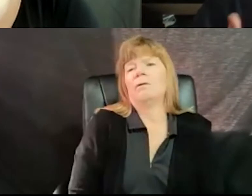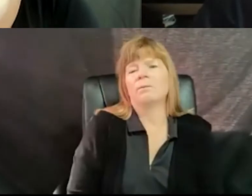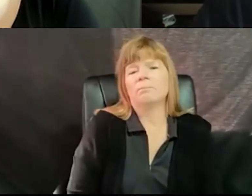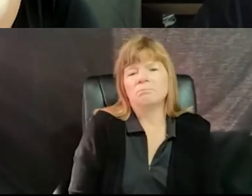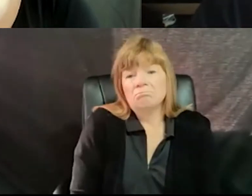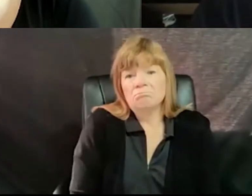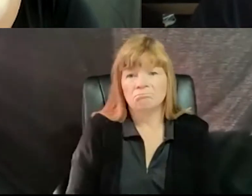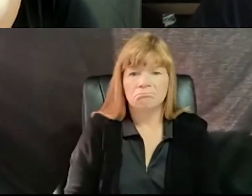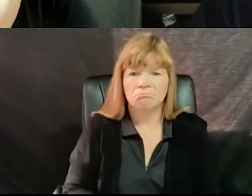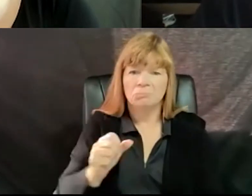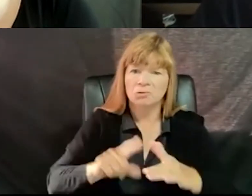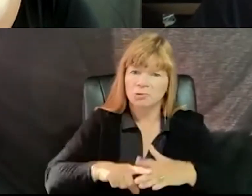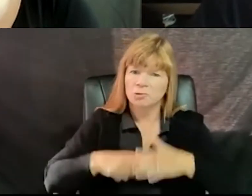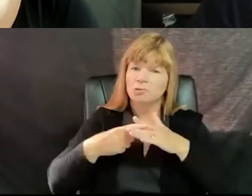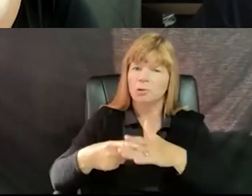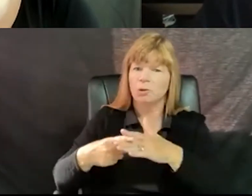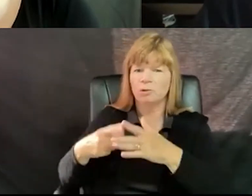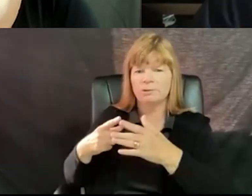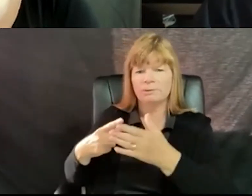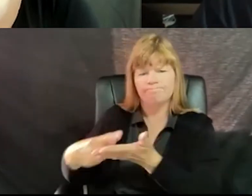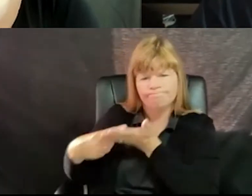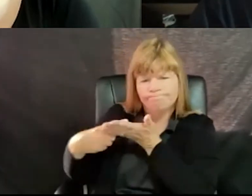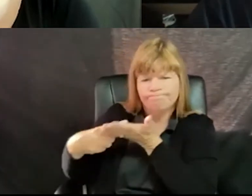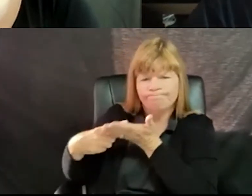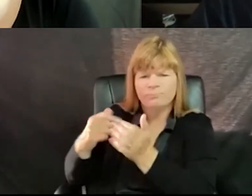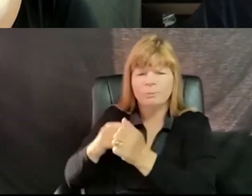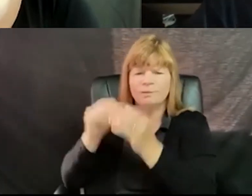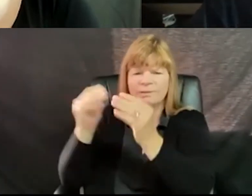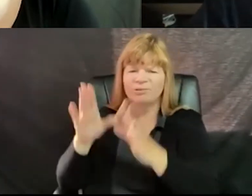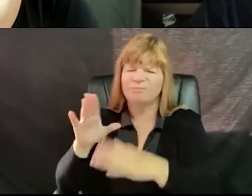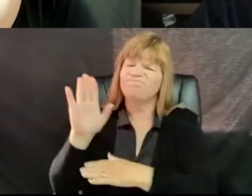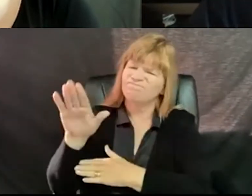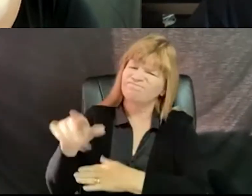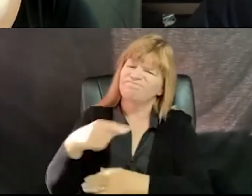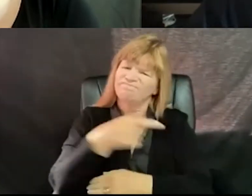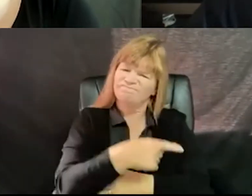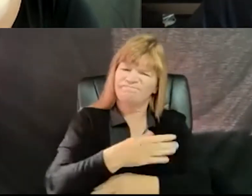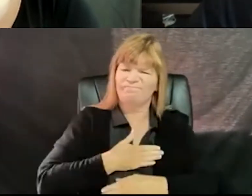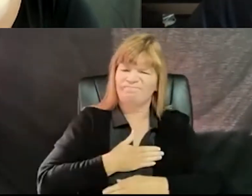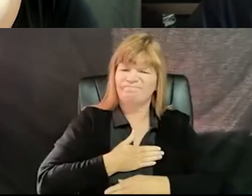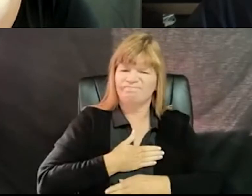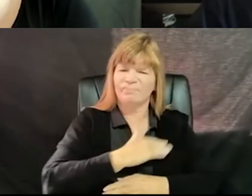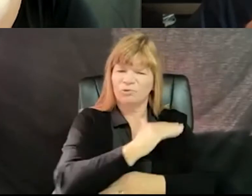you can start the dialogue with the teacher and just say, okay, here's my son, daughter,